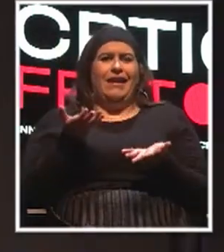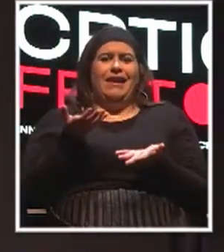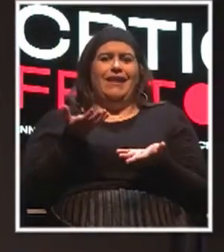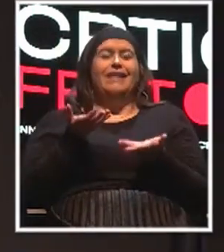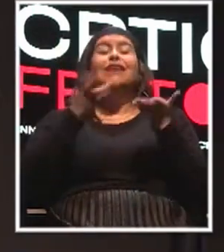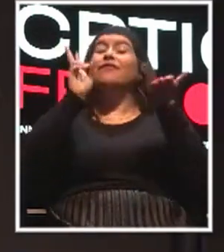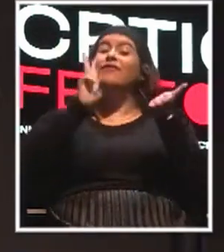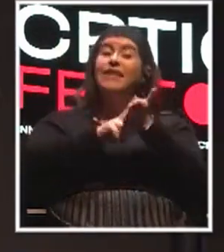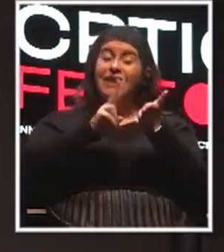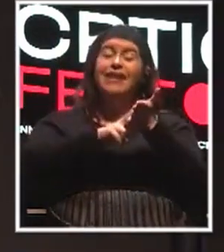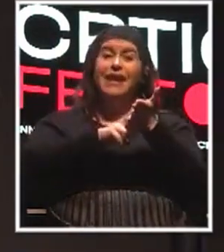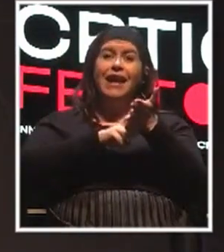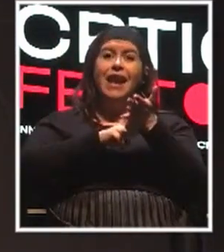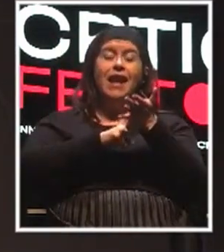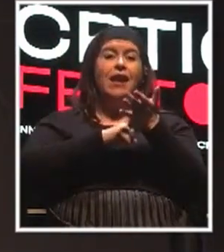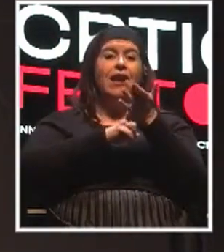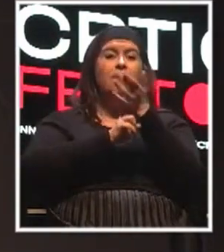for huge amounts of time.